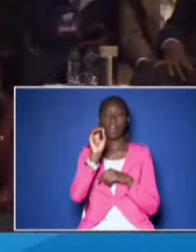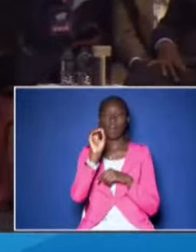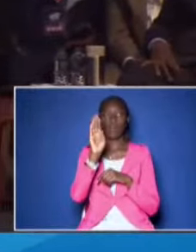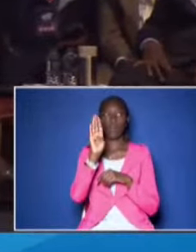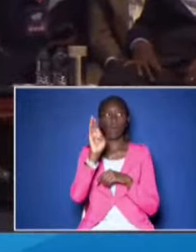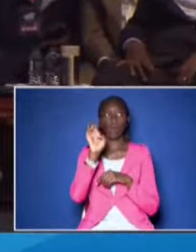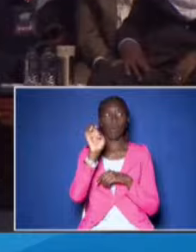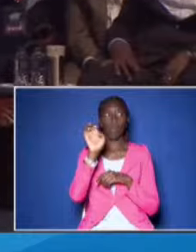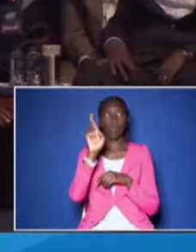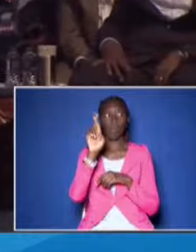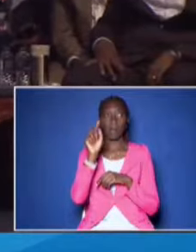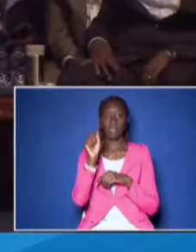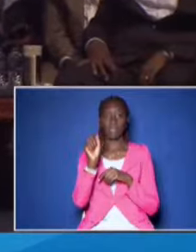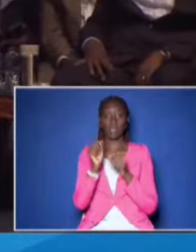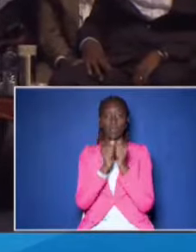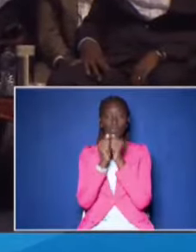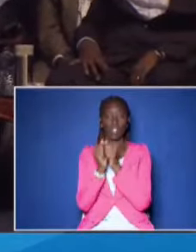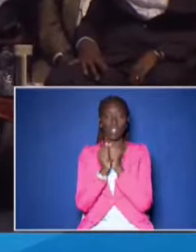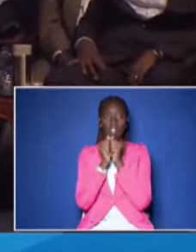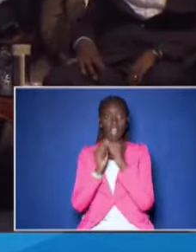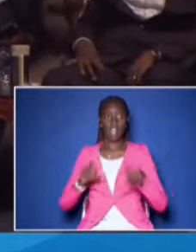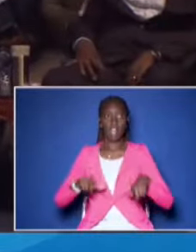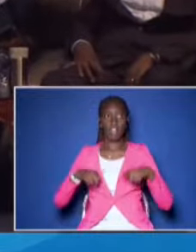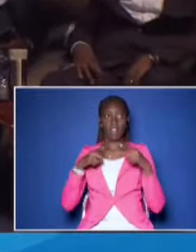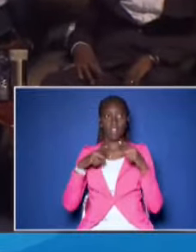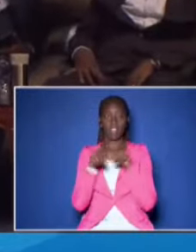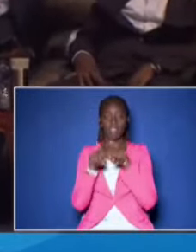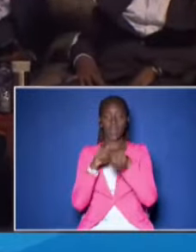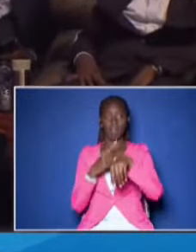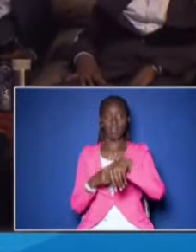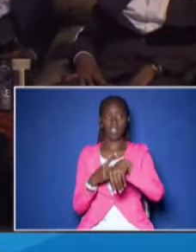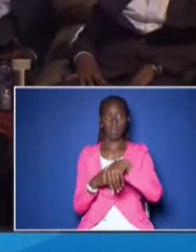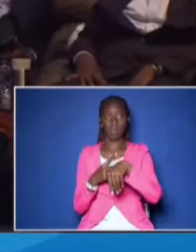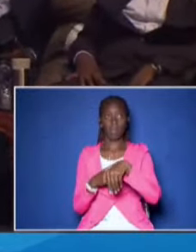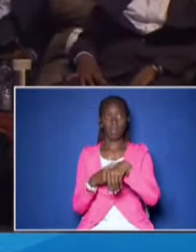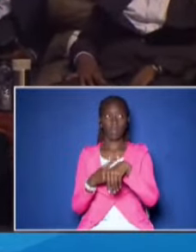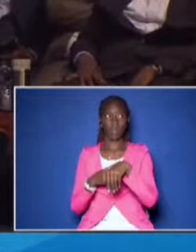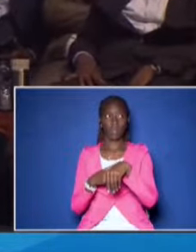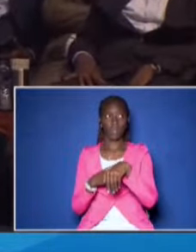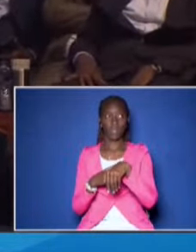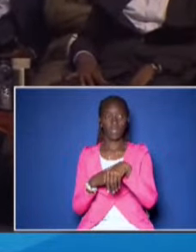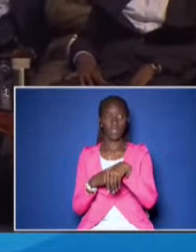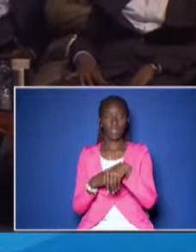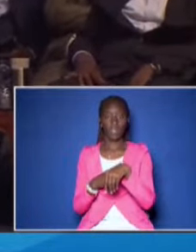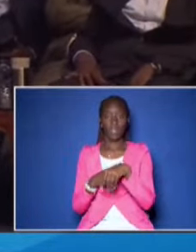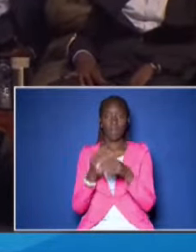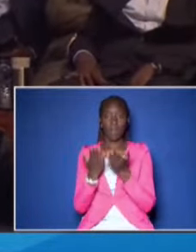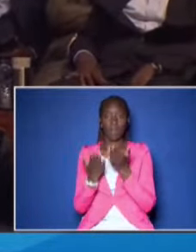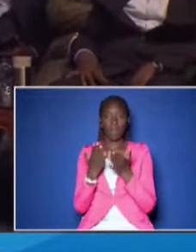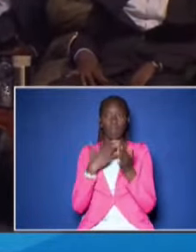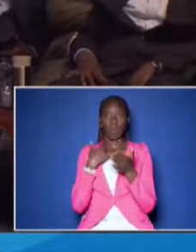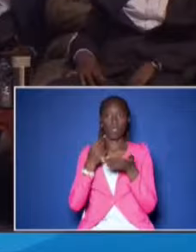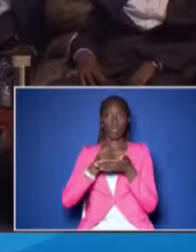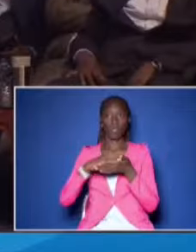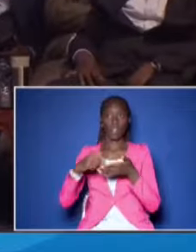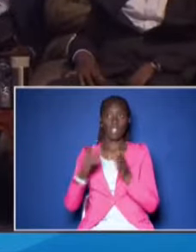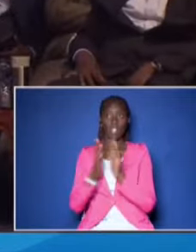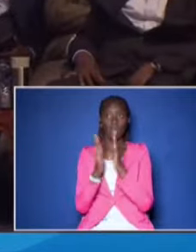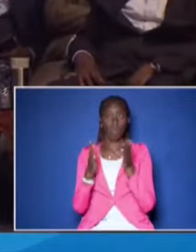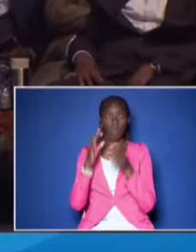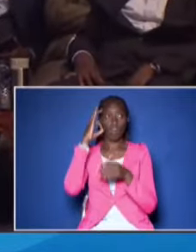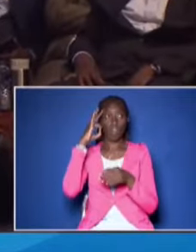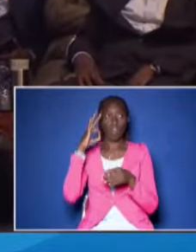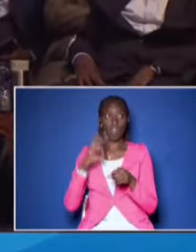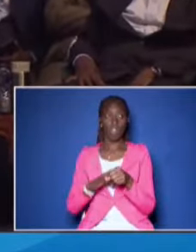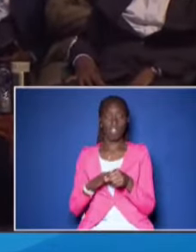I who are living in the same time decide to write a book on faith